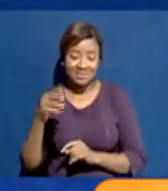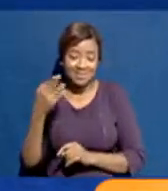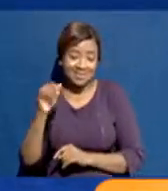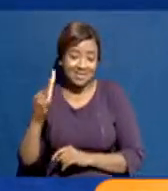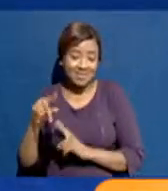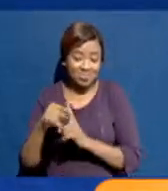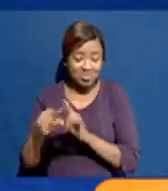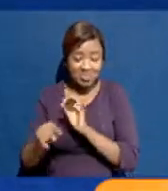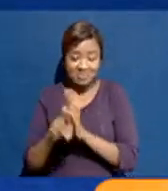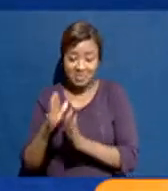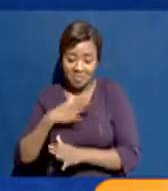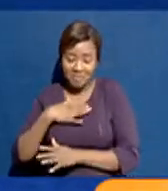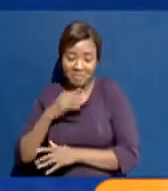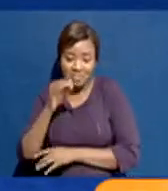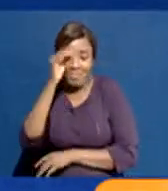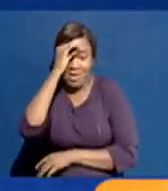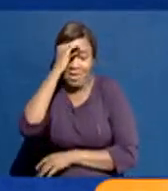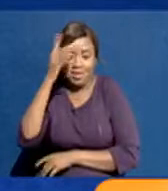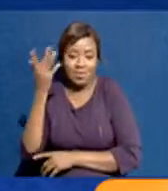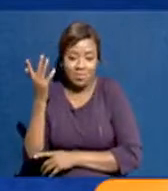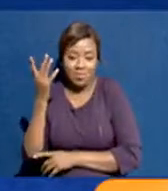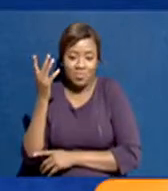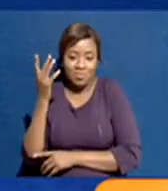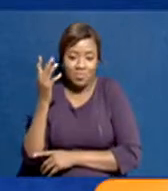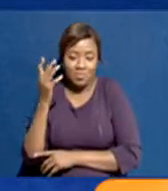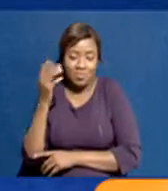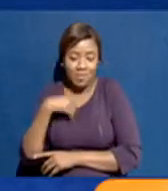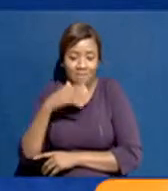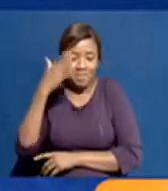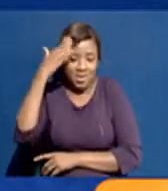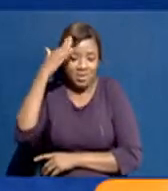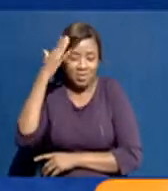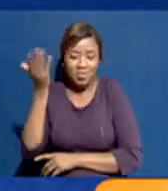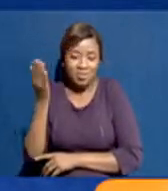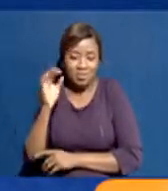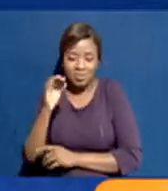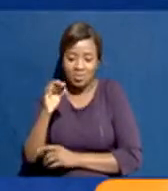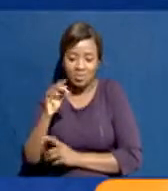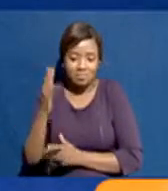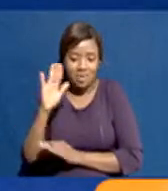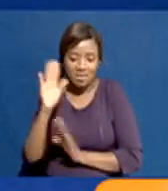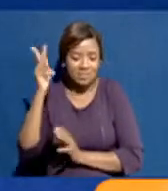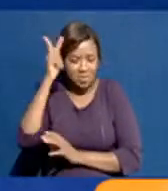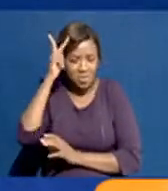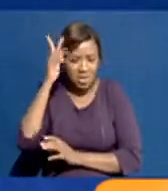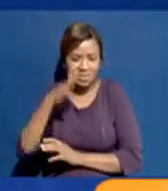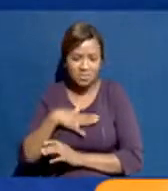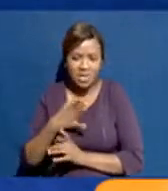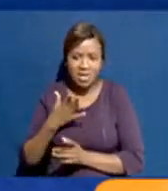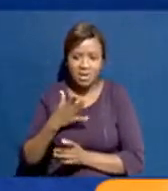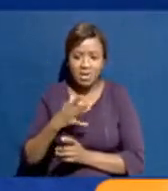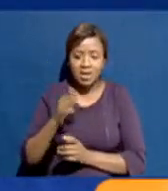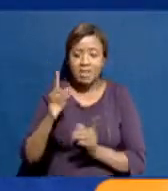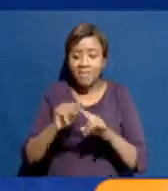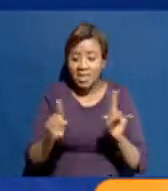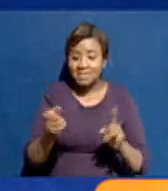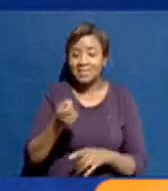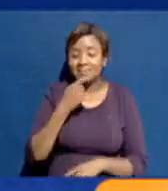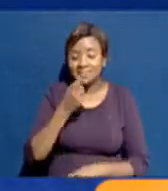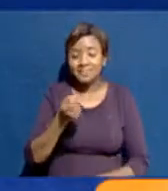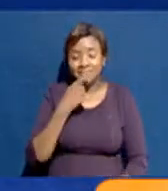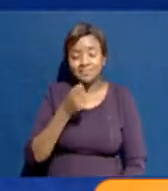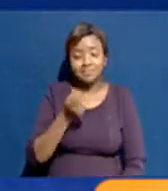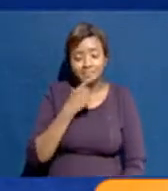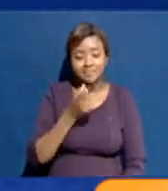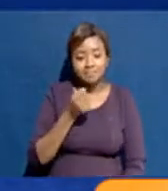used to get this question a lot. And the one thing that I kept saying is that while we make it look easy, it's not easy. Mm. Taking a pill every day in order